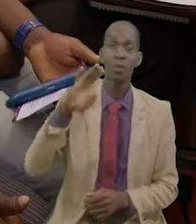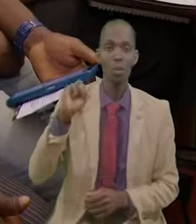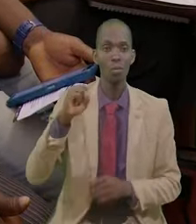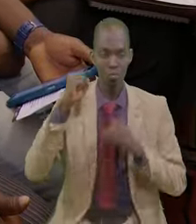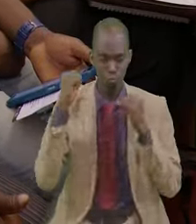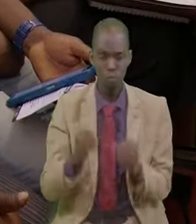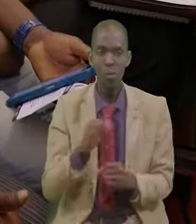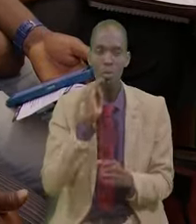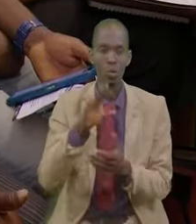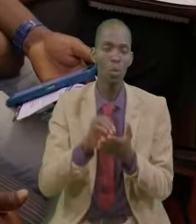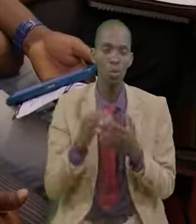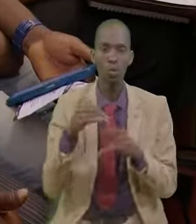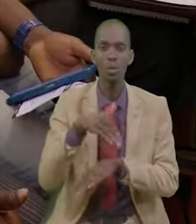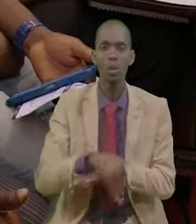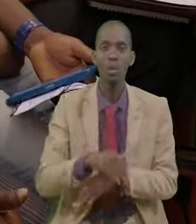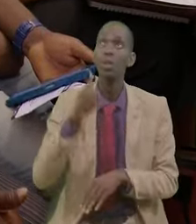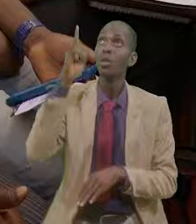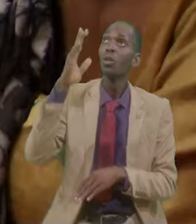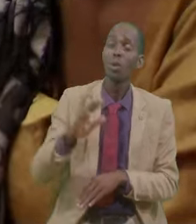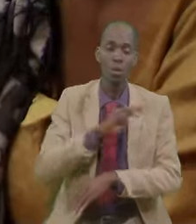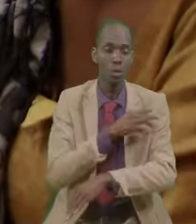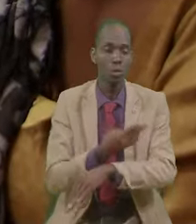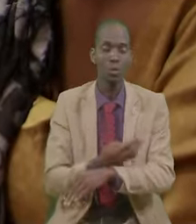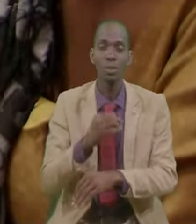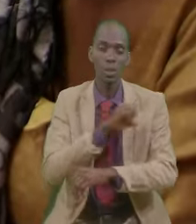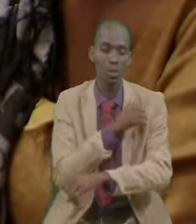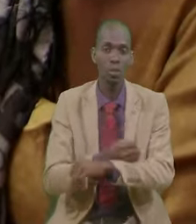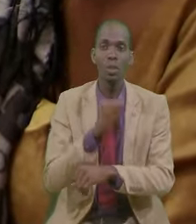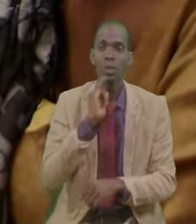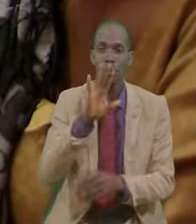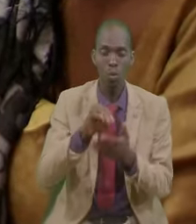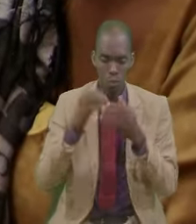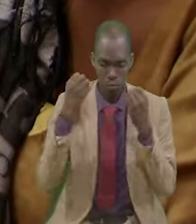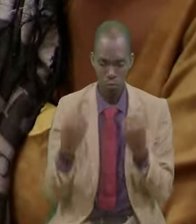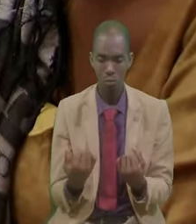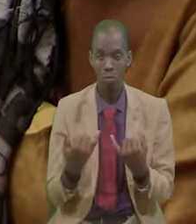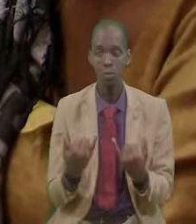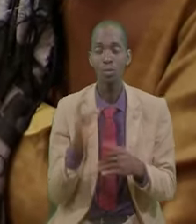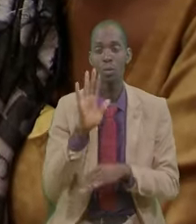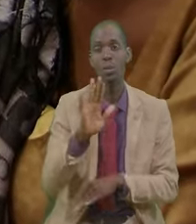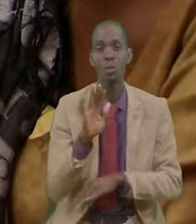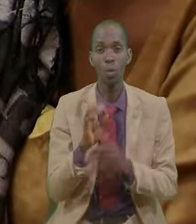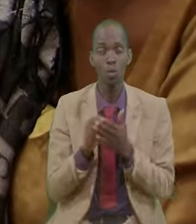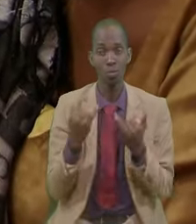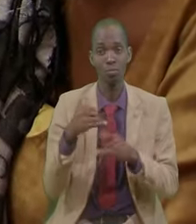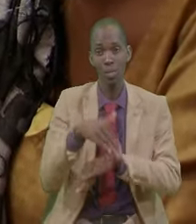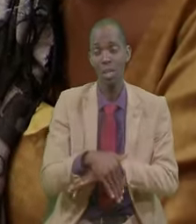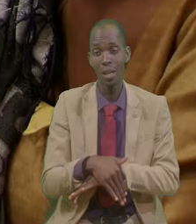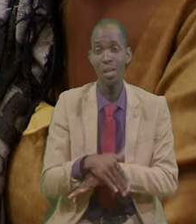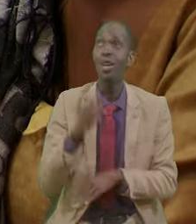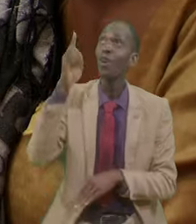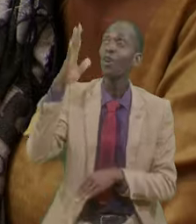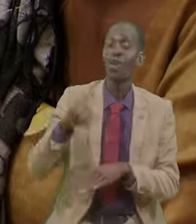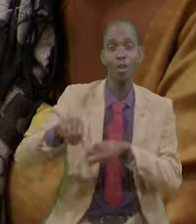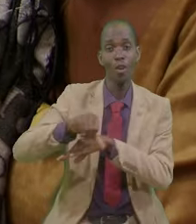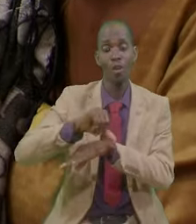might is yours tonight. God's strength is yours tonight. God's power is yours tonight. God's